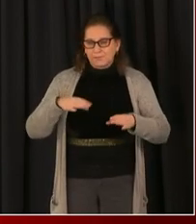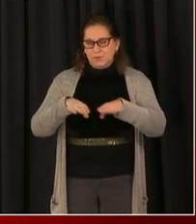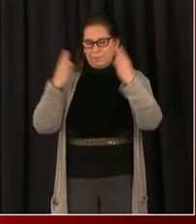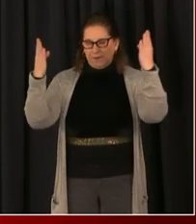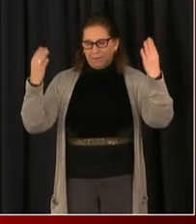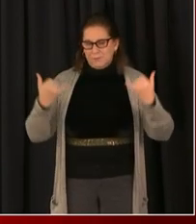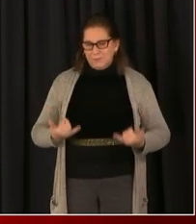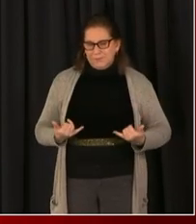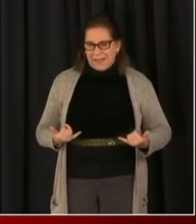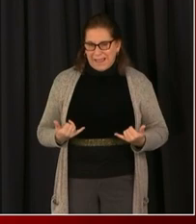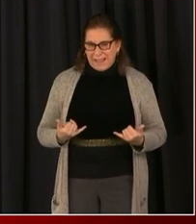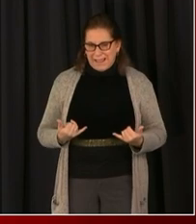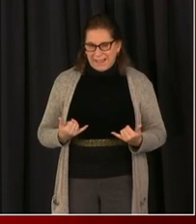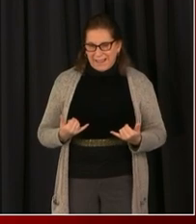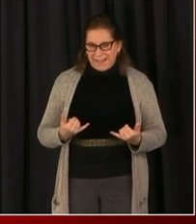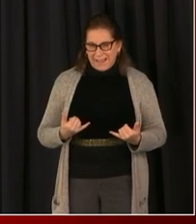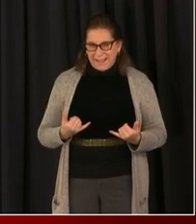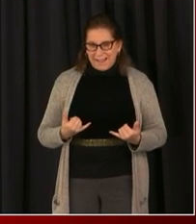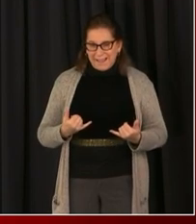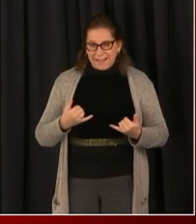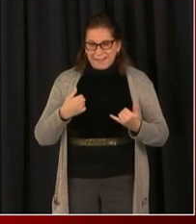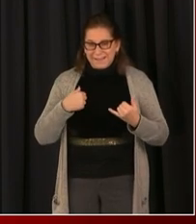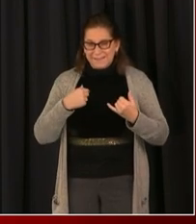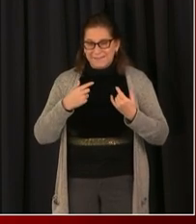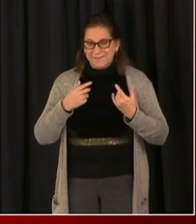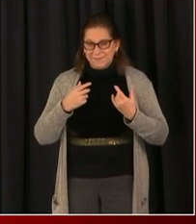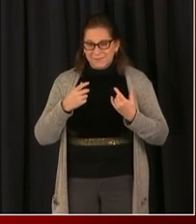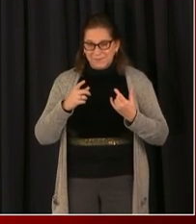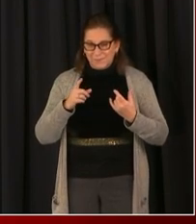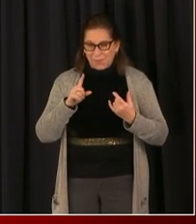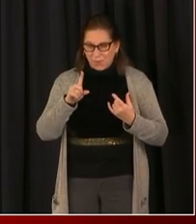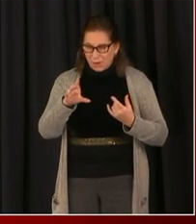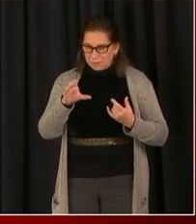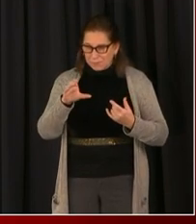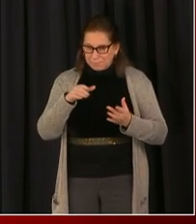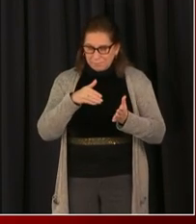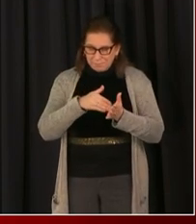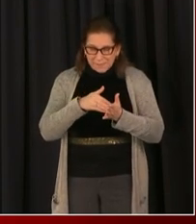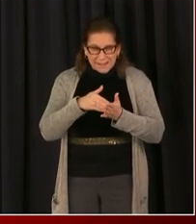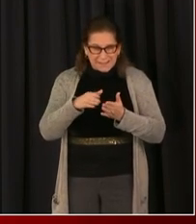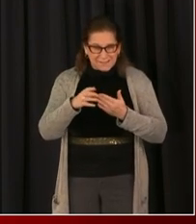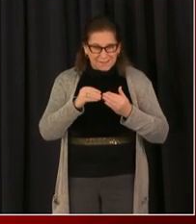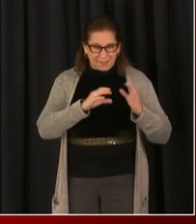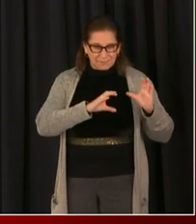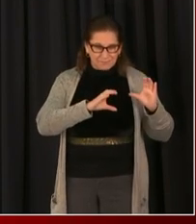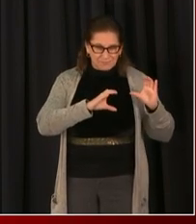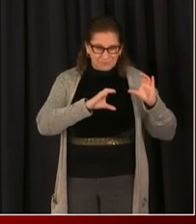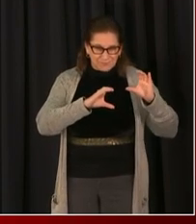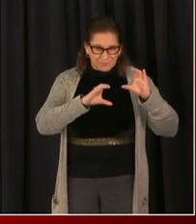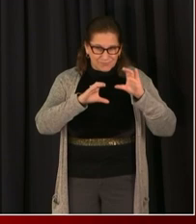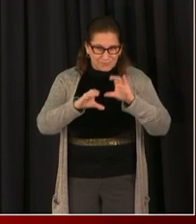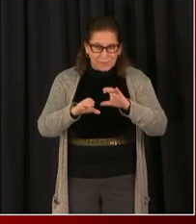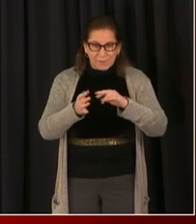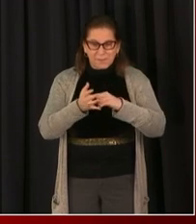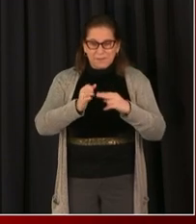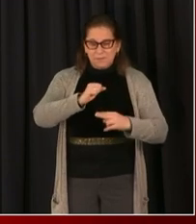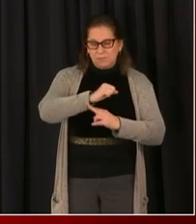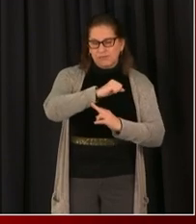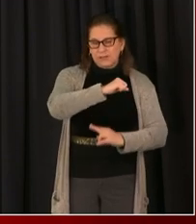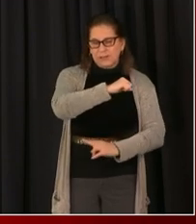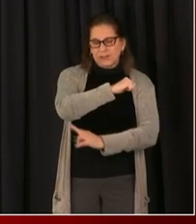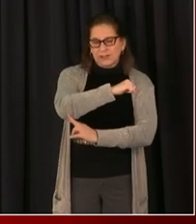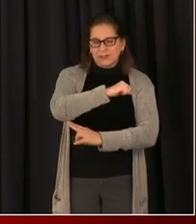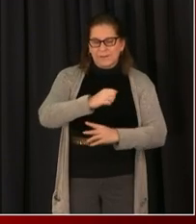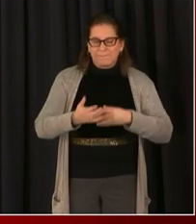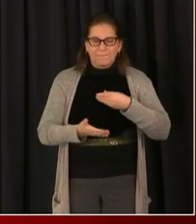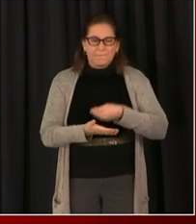that we are investing $100 million in a bridge fund for DC businesses.